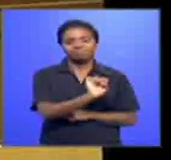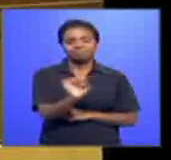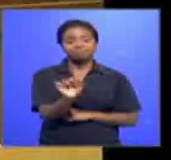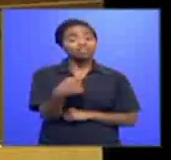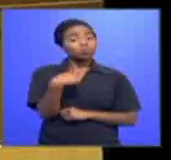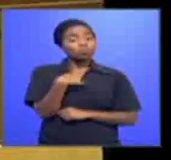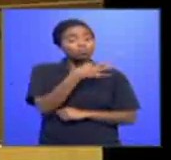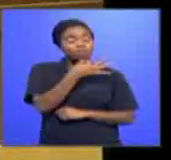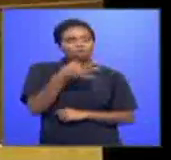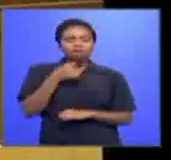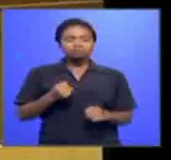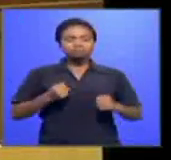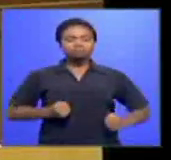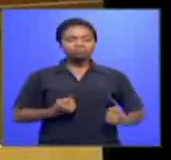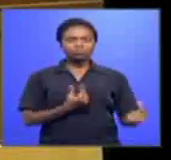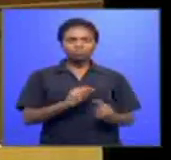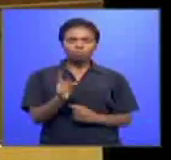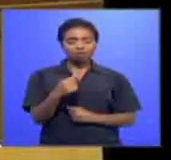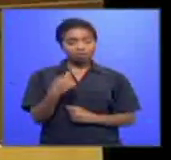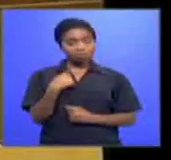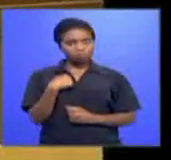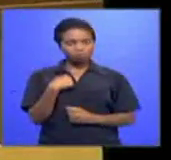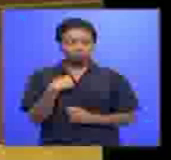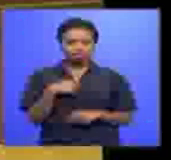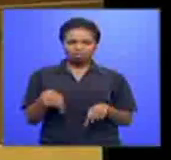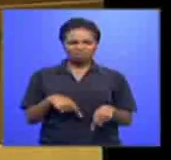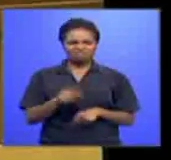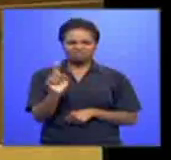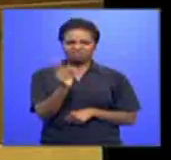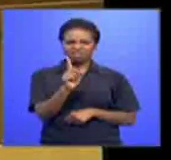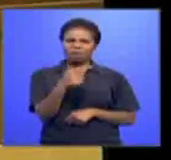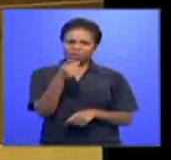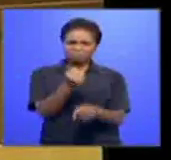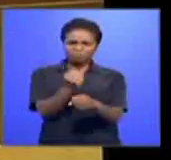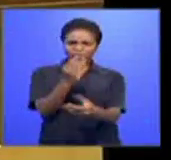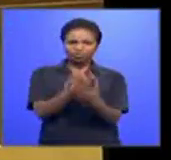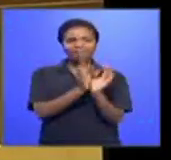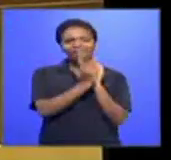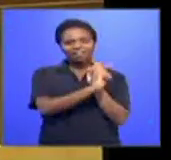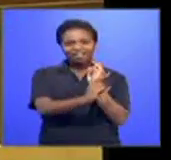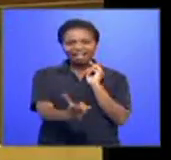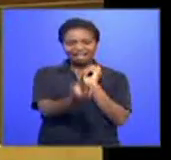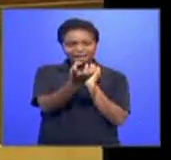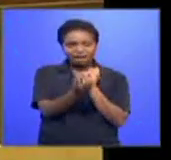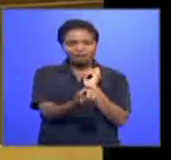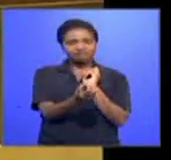We remain firmly opposed to unconstitutional change of